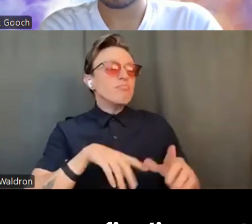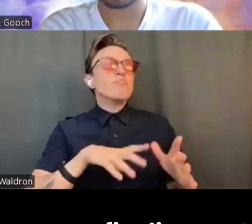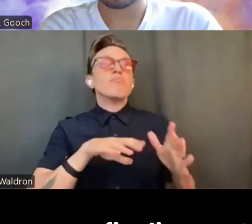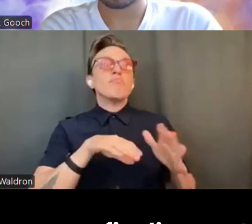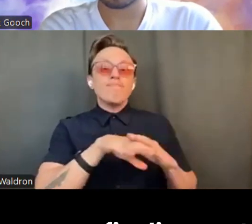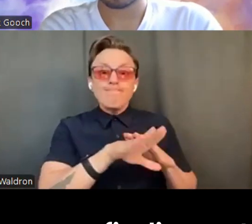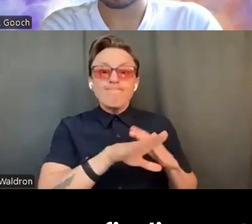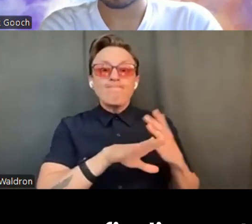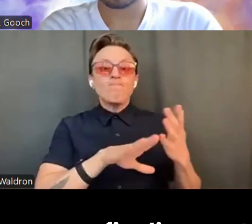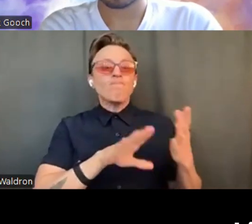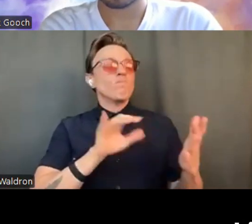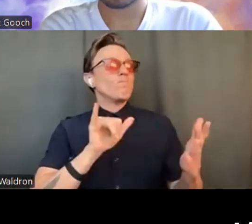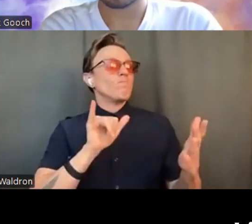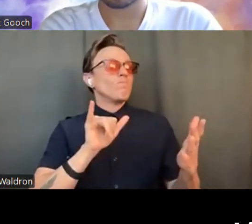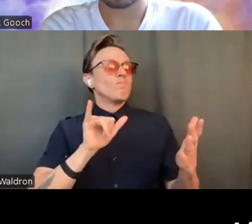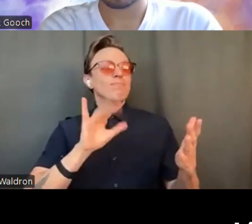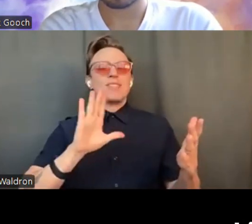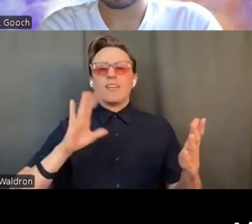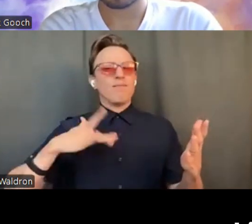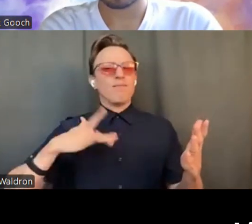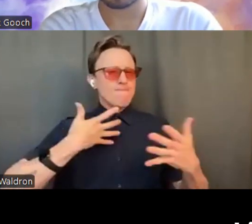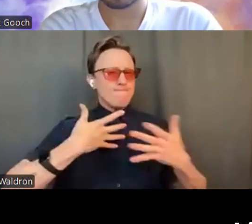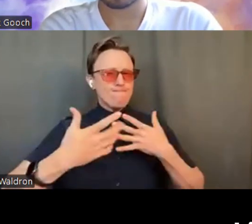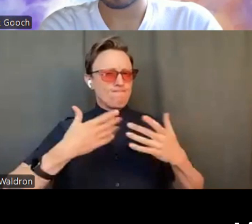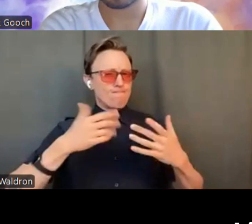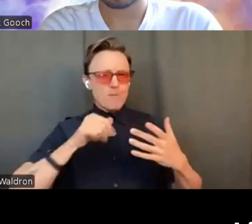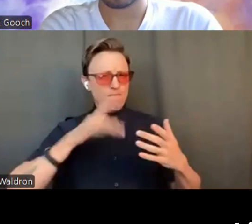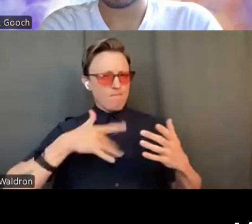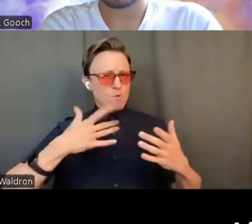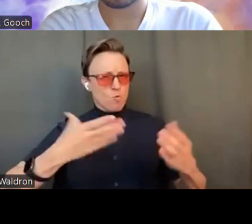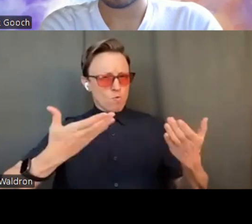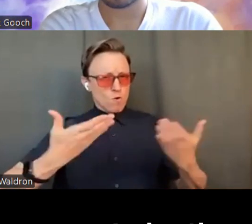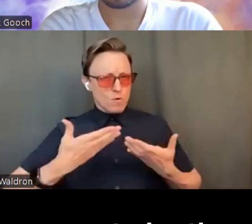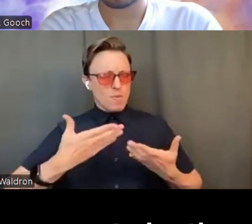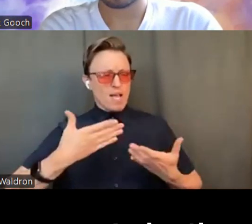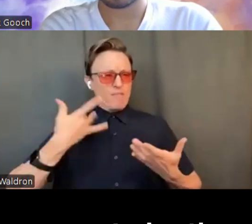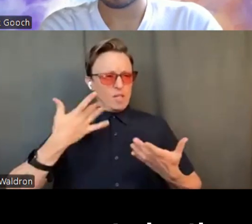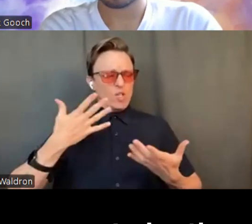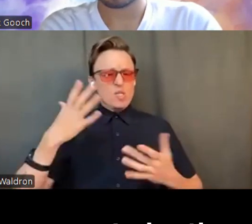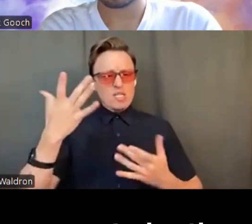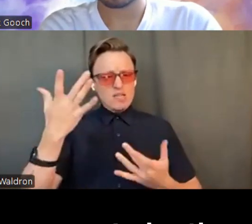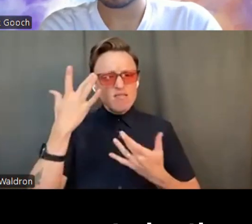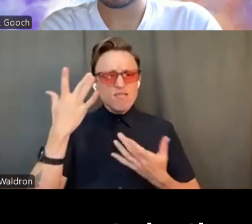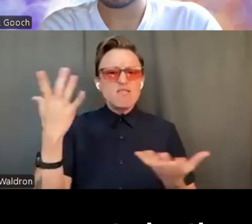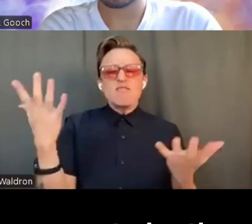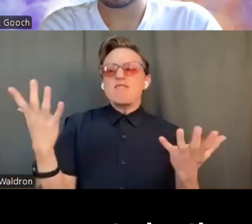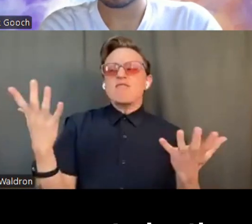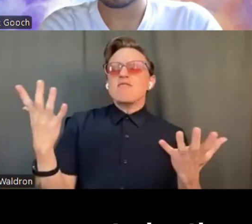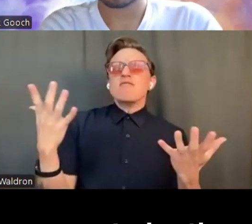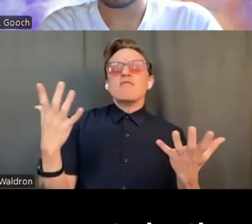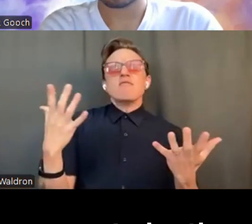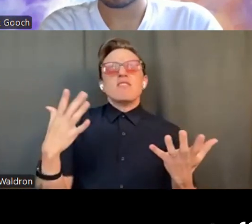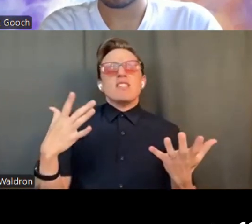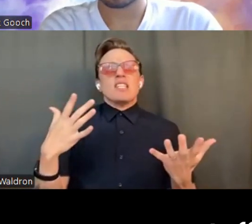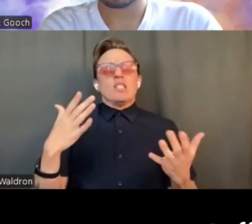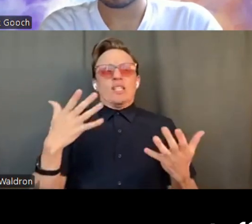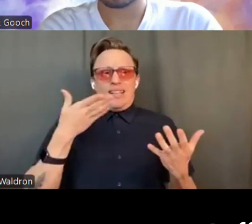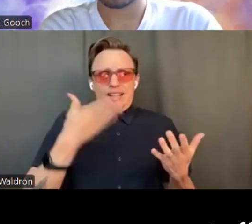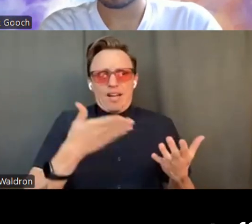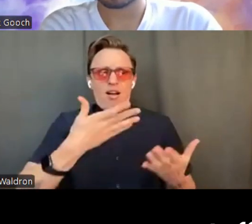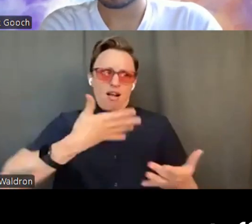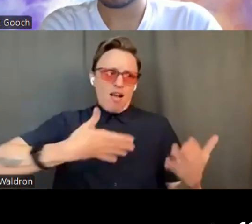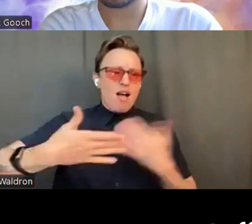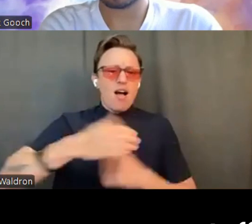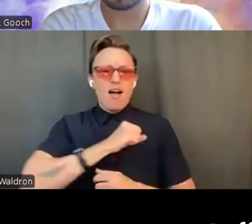it's just not welcoming and it's going to be a hassle to be there and to be interacting with staff